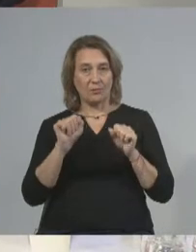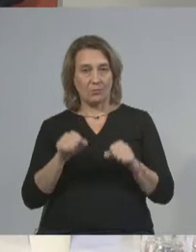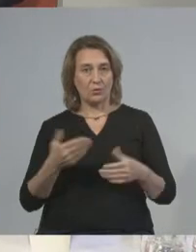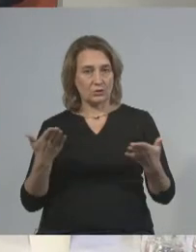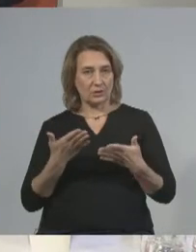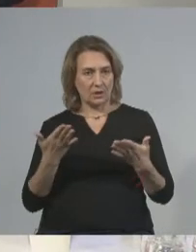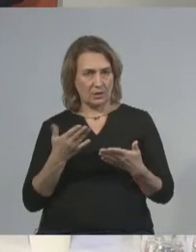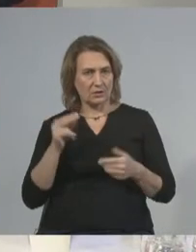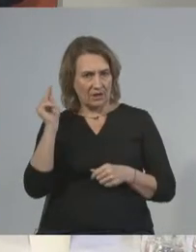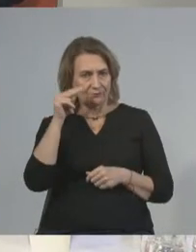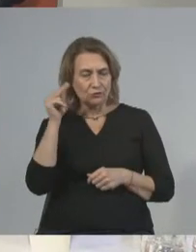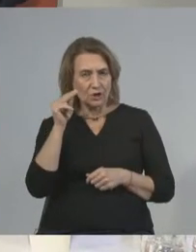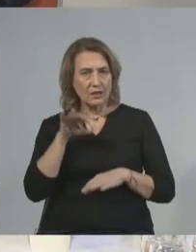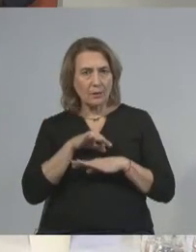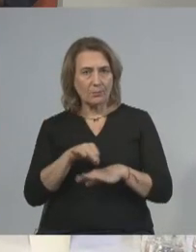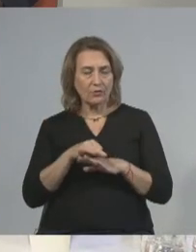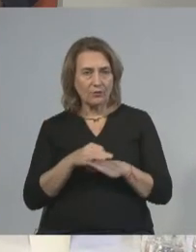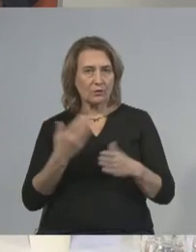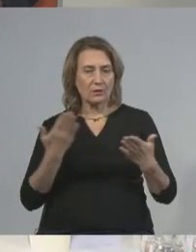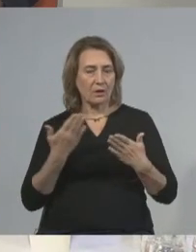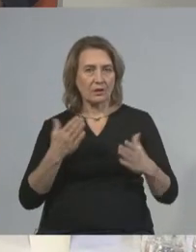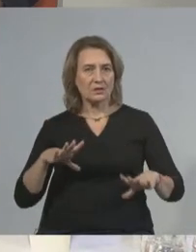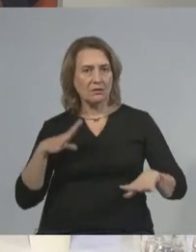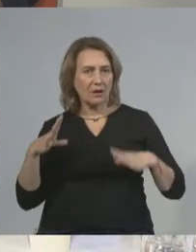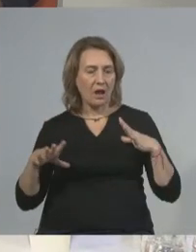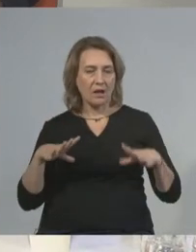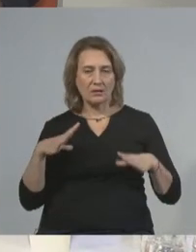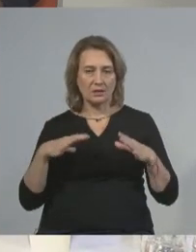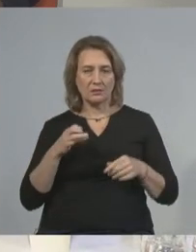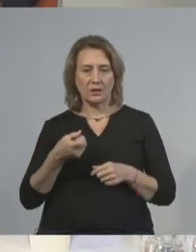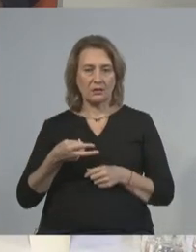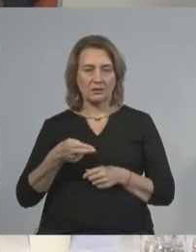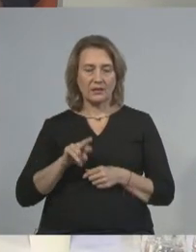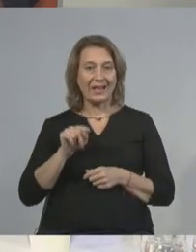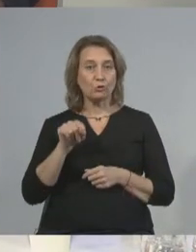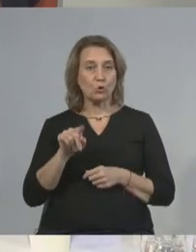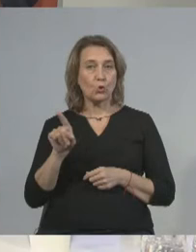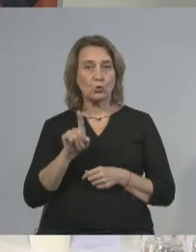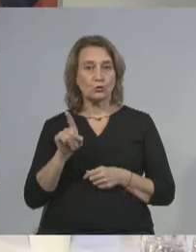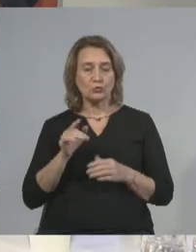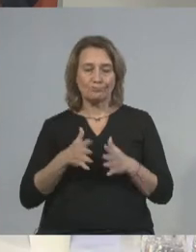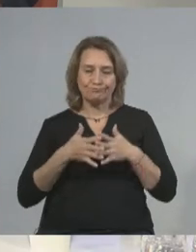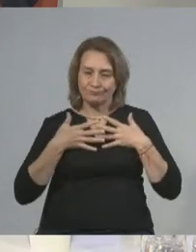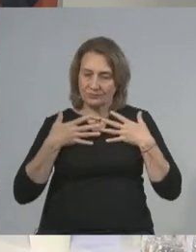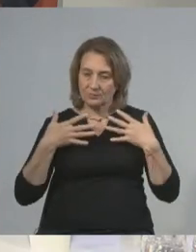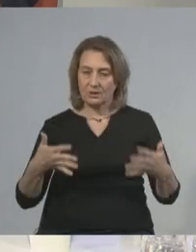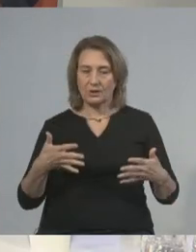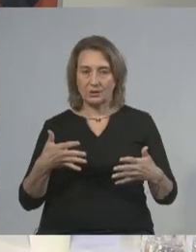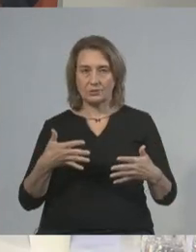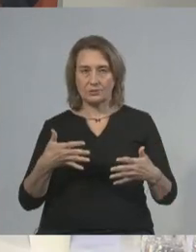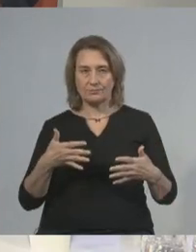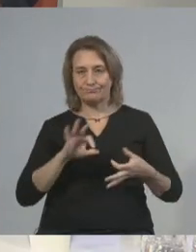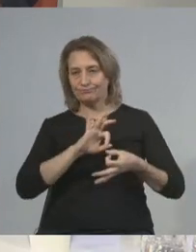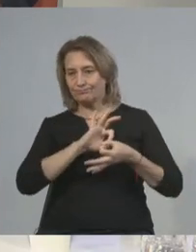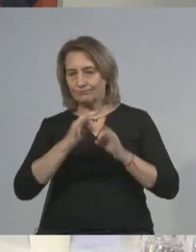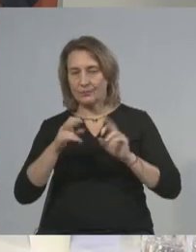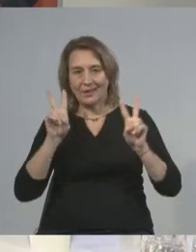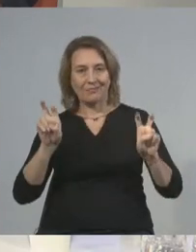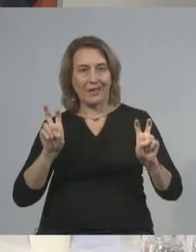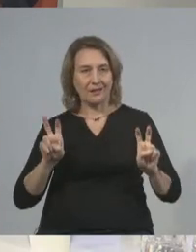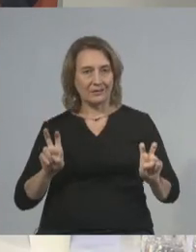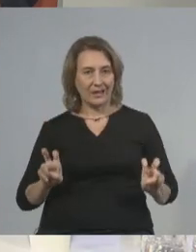advised so probably you have gone through a special trainings to do that to enrich